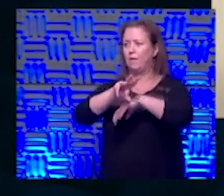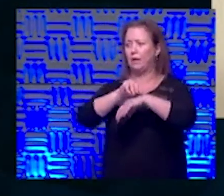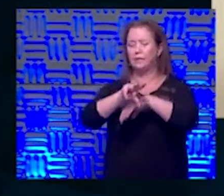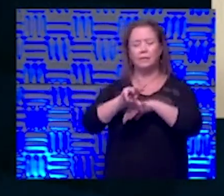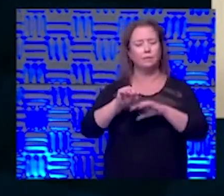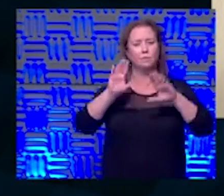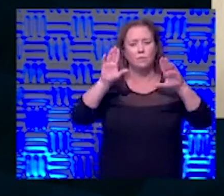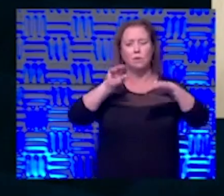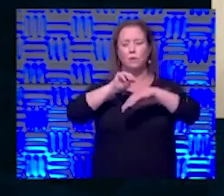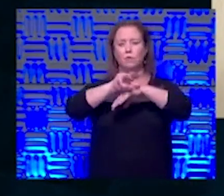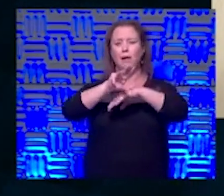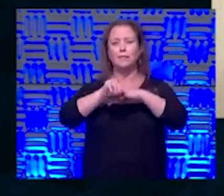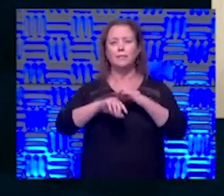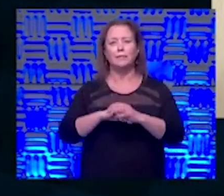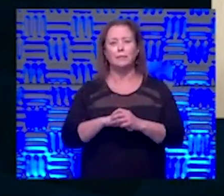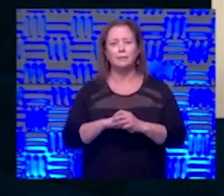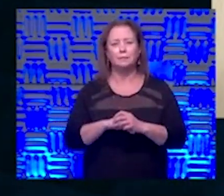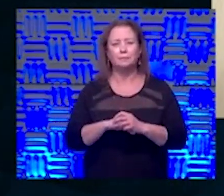great advice. And so that,